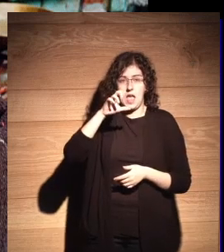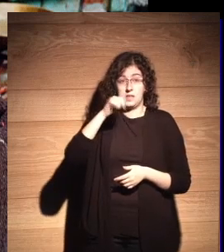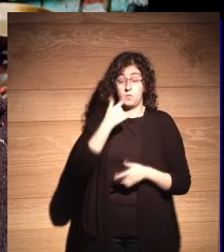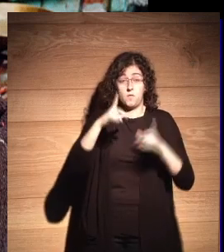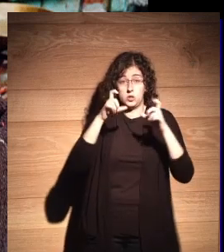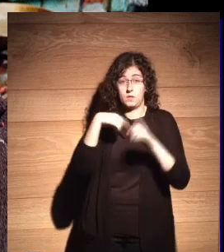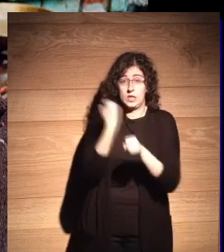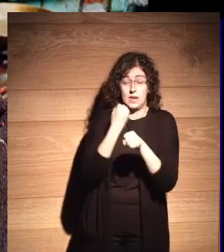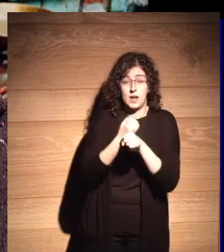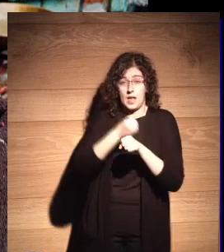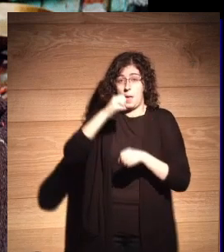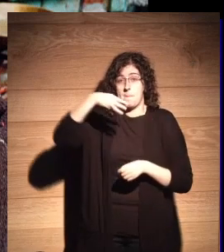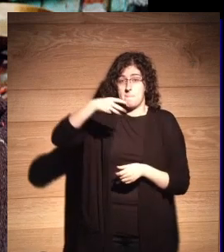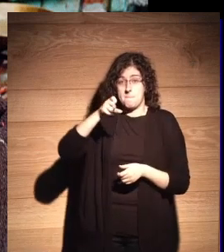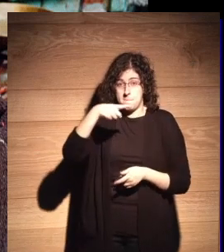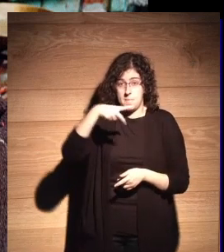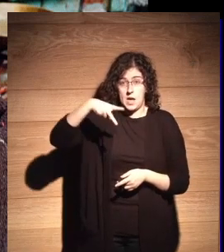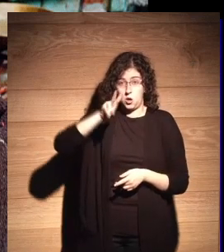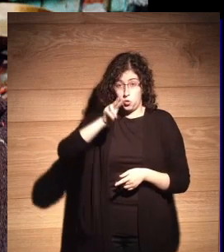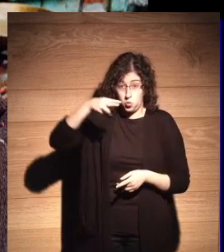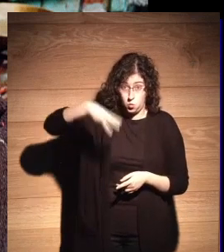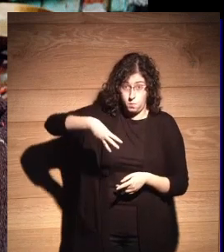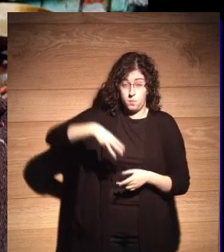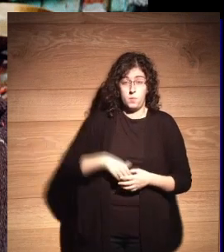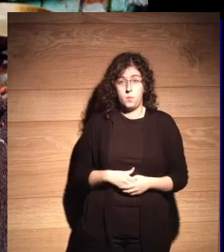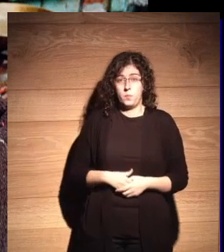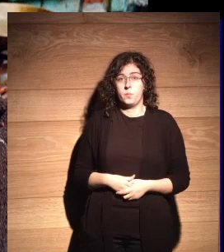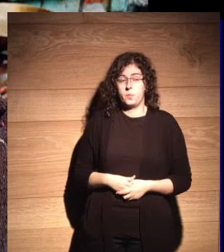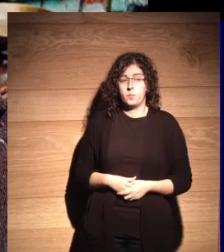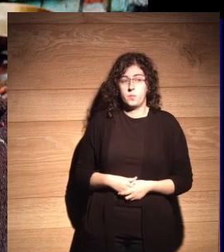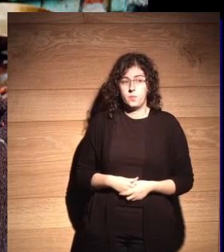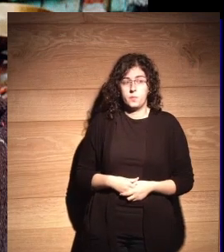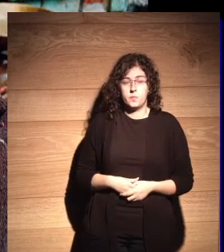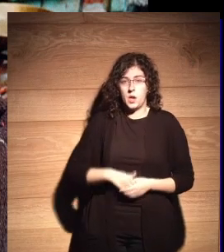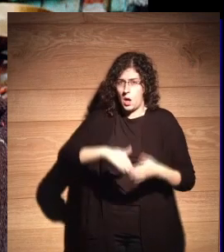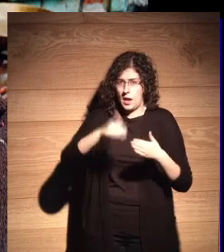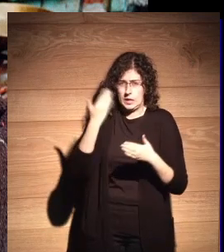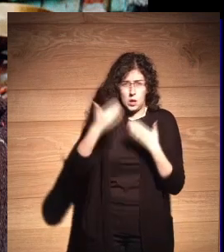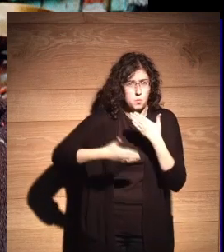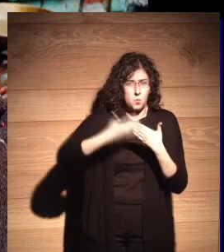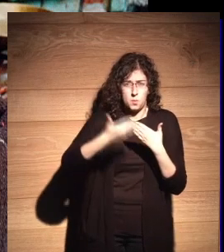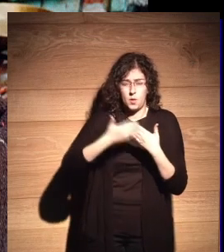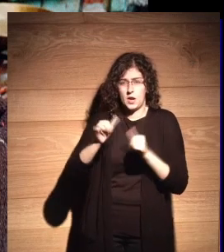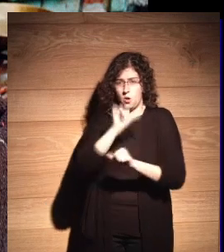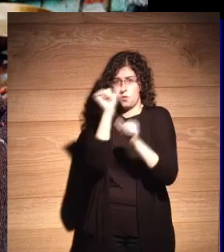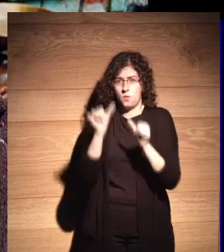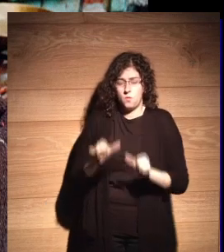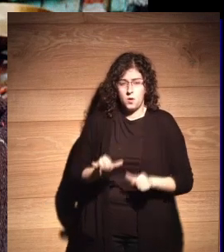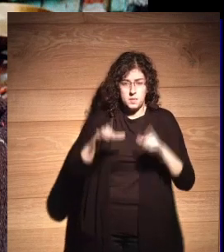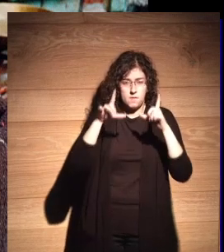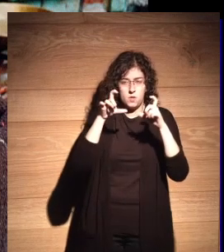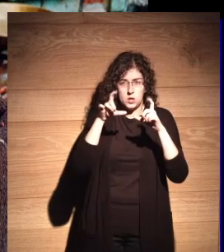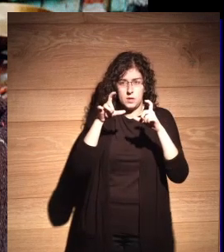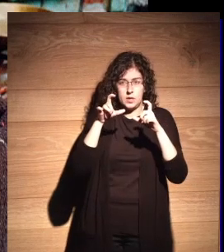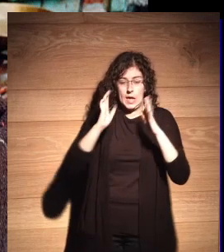just he was very modern in his art to photograph during his times. Yeah. Yeah.